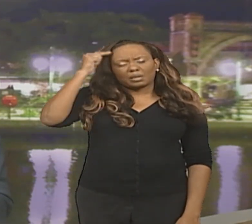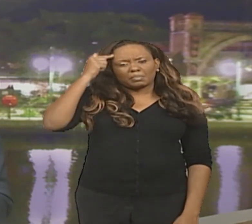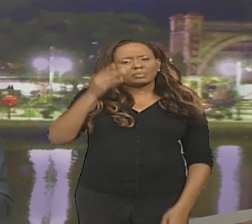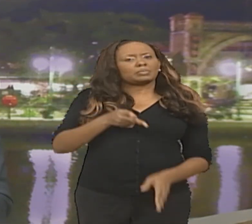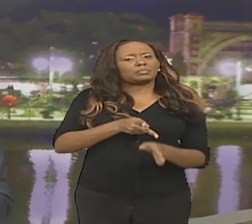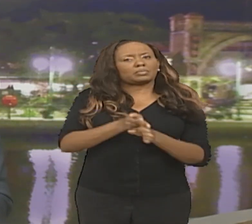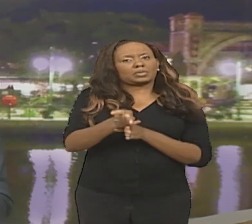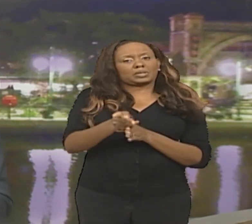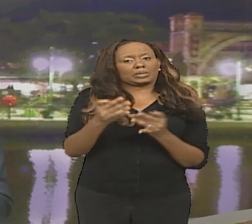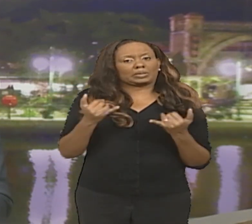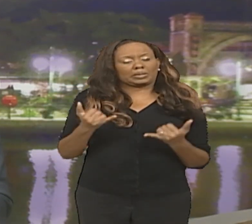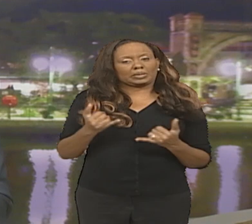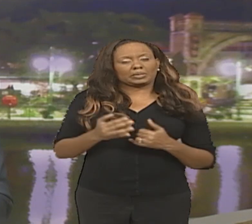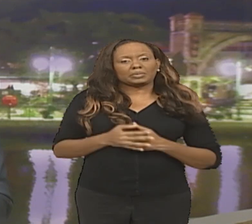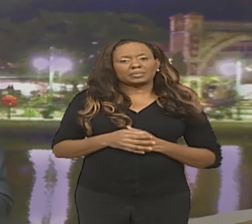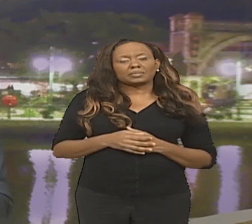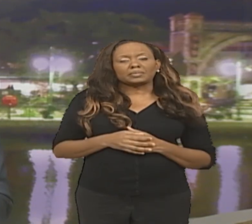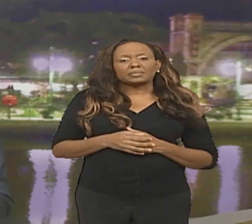retrenchments.